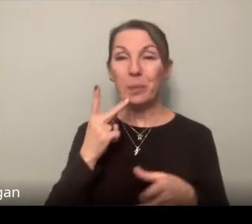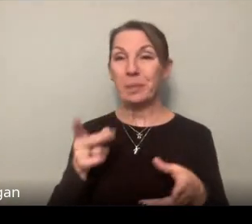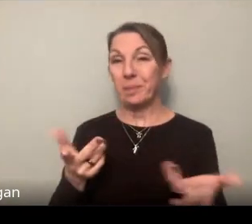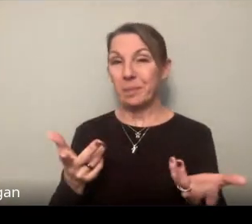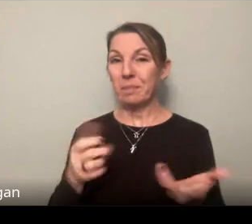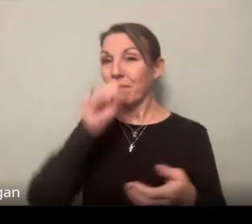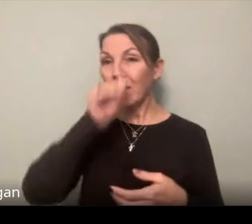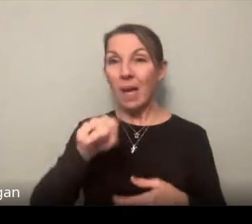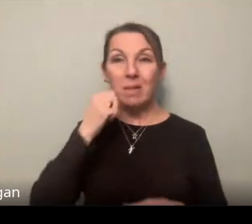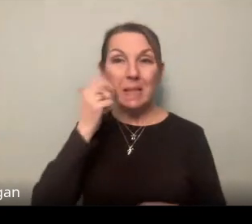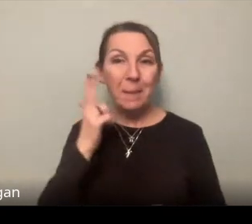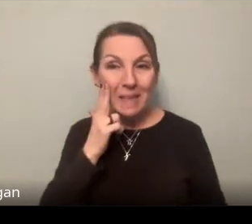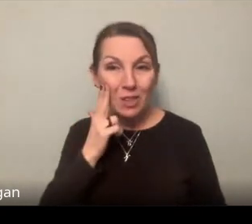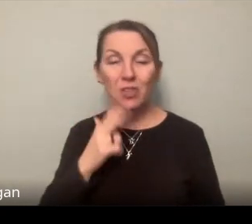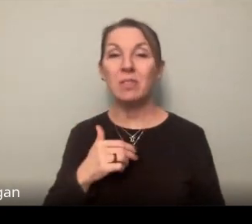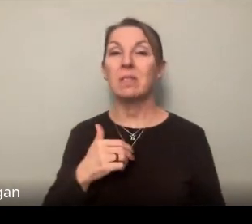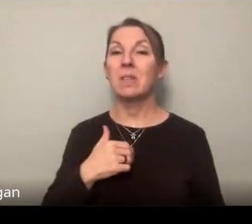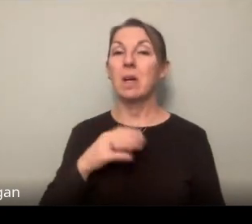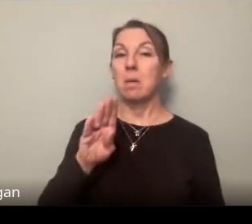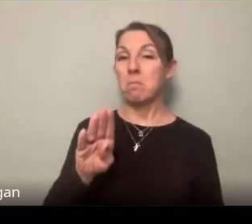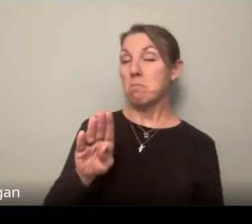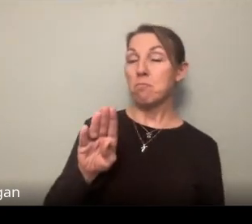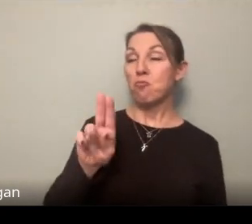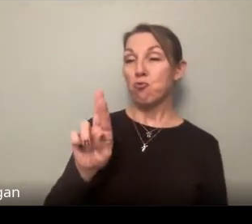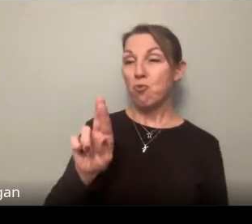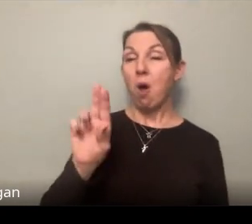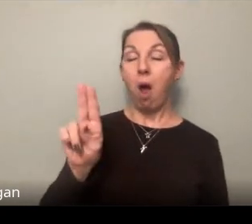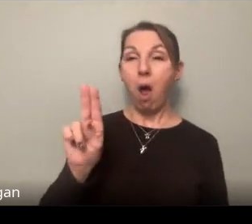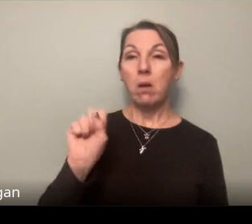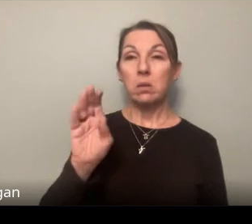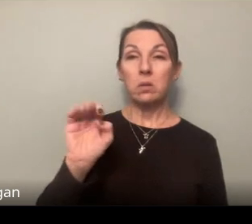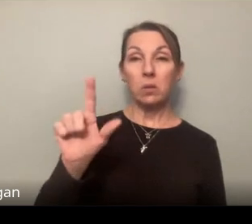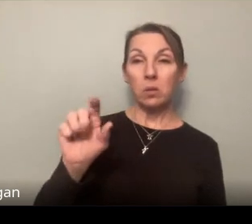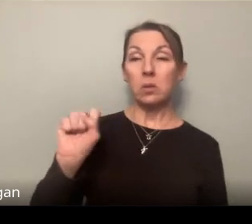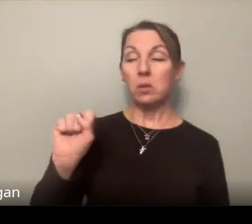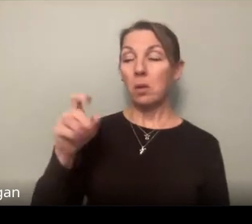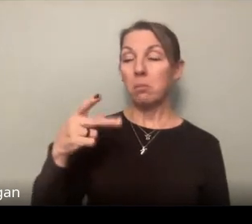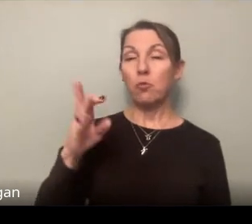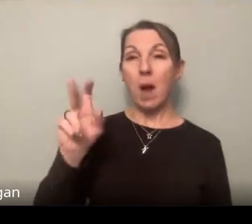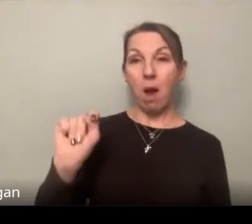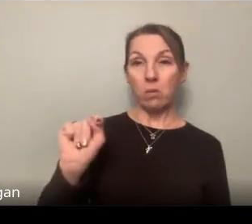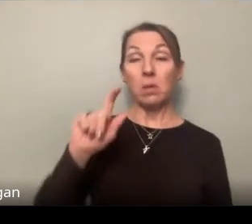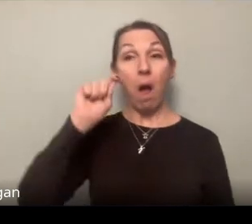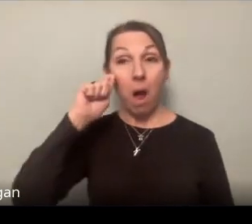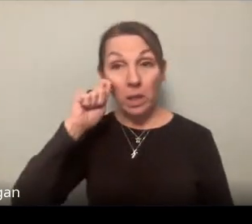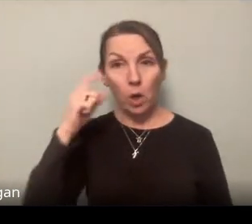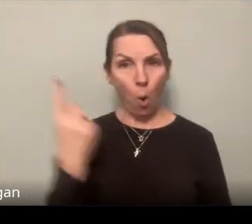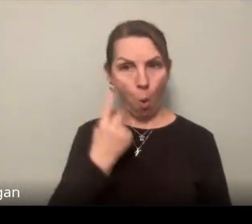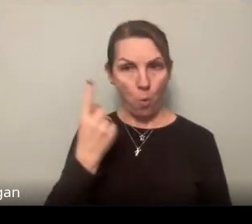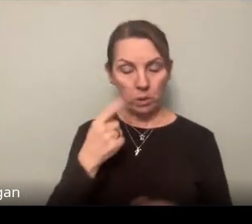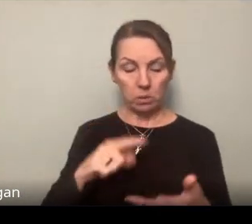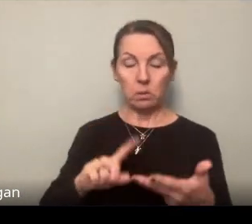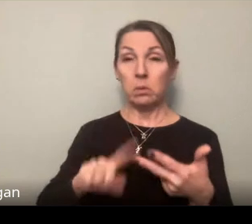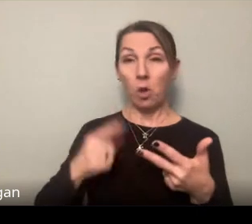love having spinach, love having Brussels sprouts, onions. You need onions all the time. Garlic is